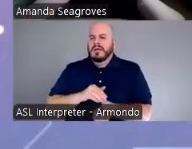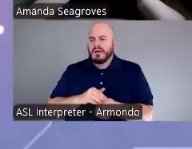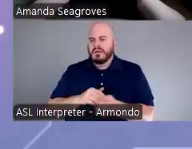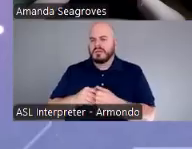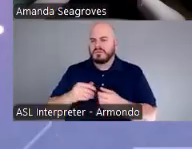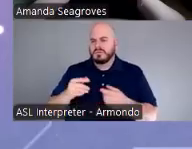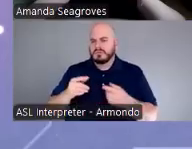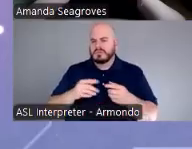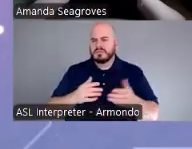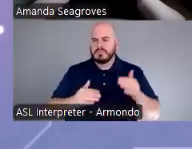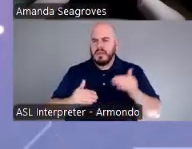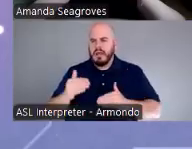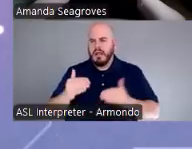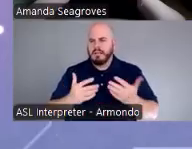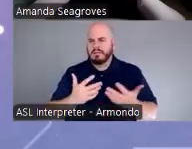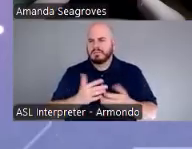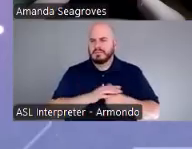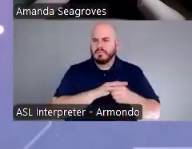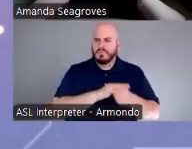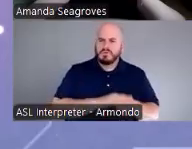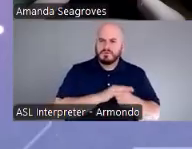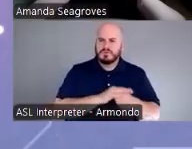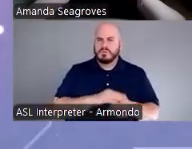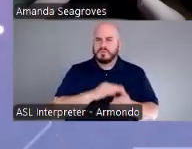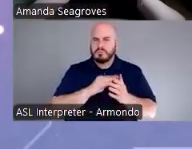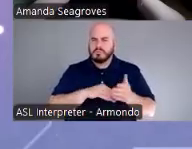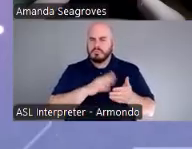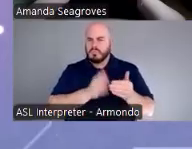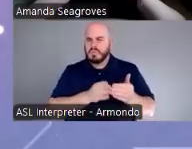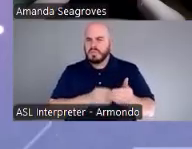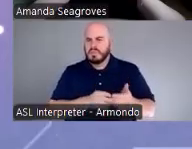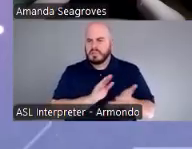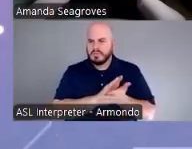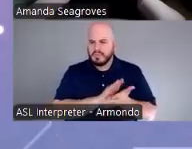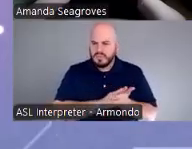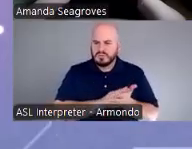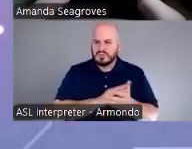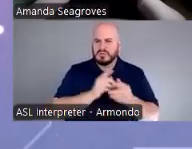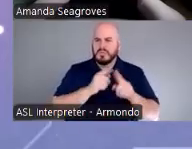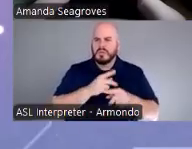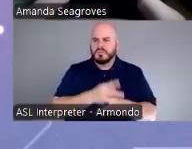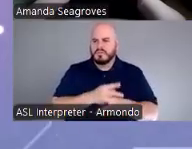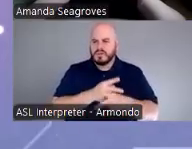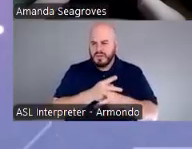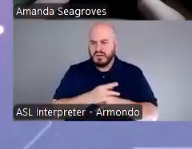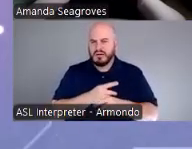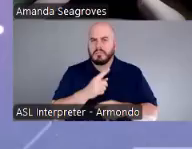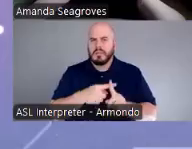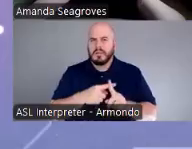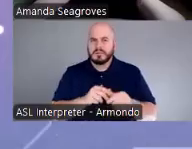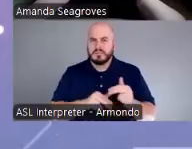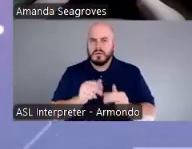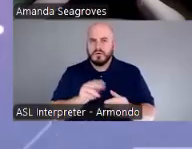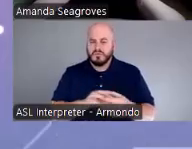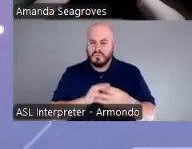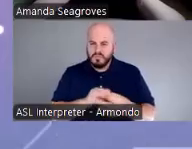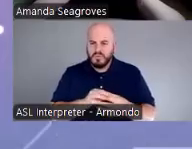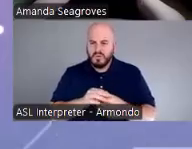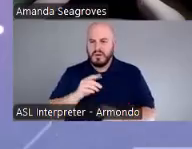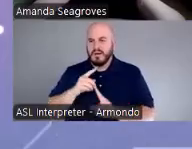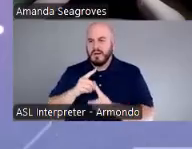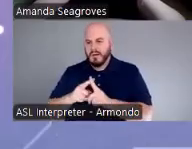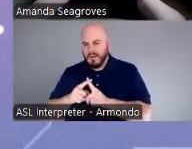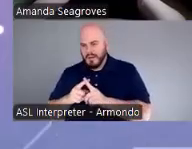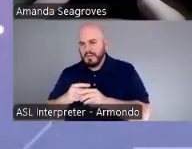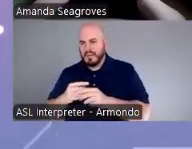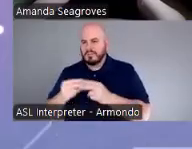being engaging in conversation and being fully present with the patient, as Charlie described? What implications does this tension have for a healthcare system